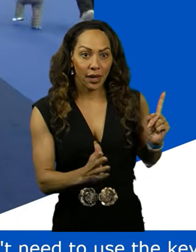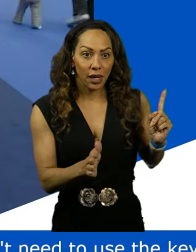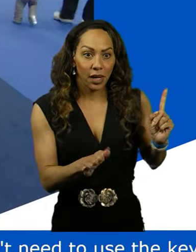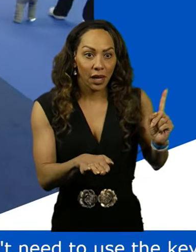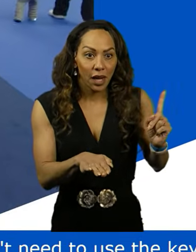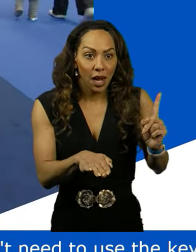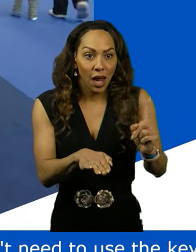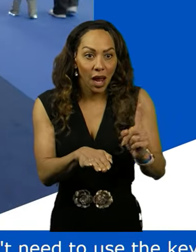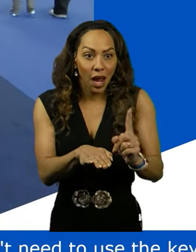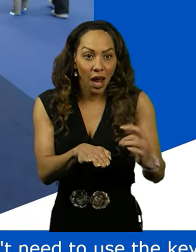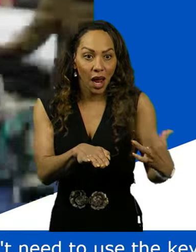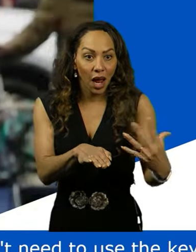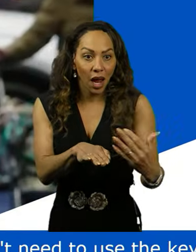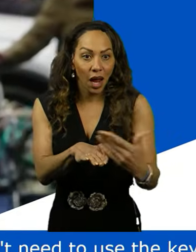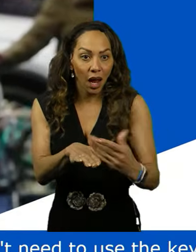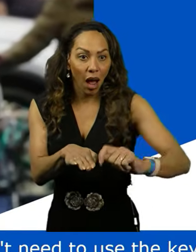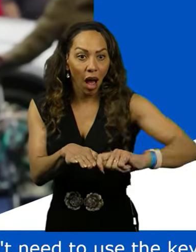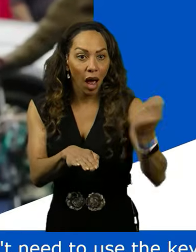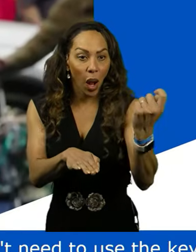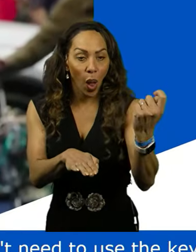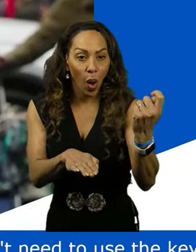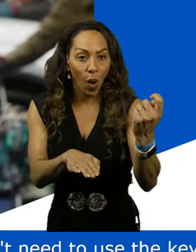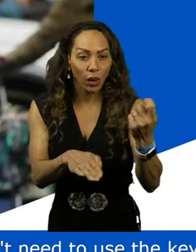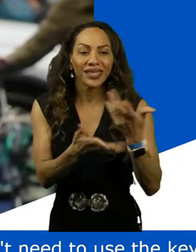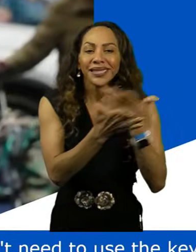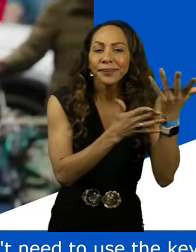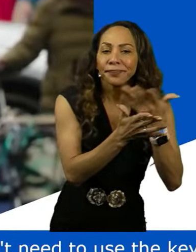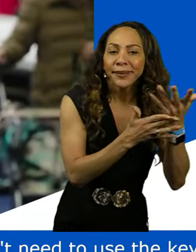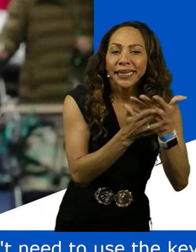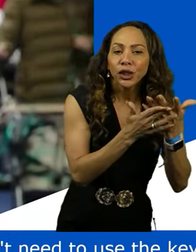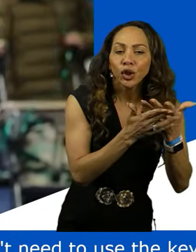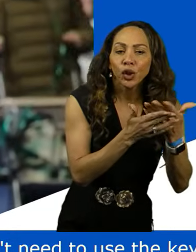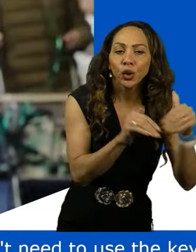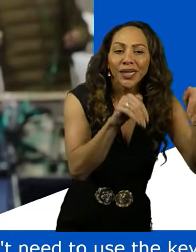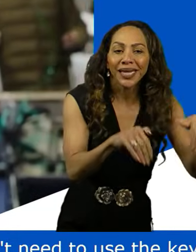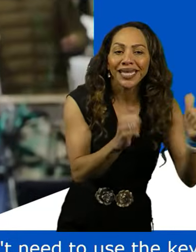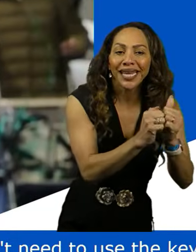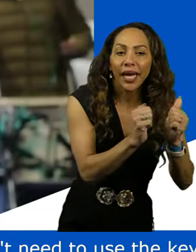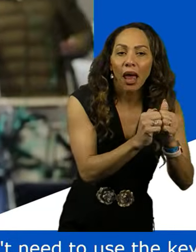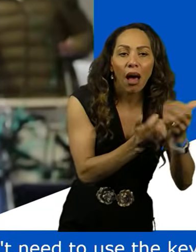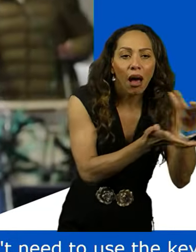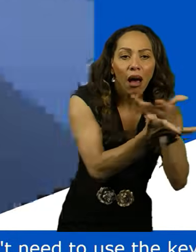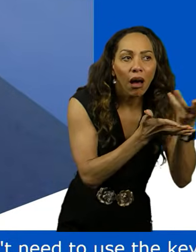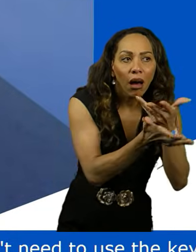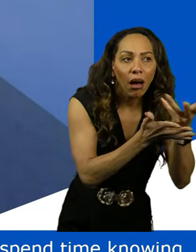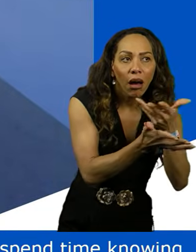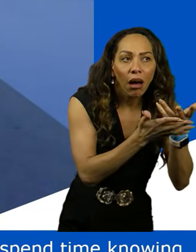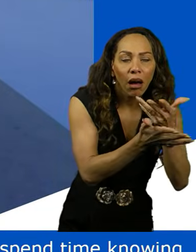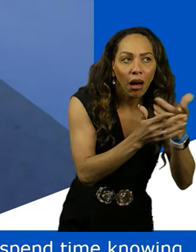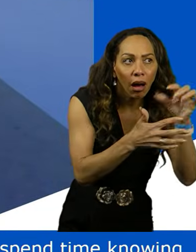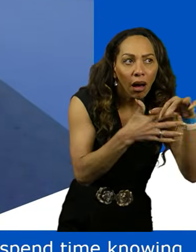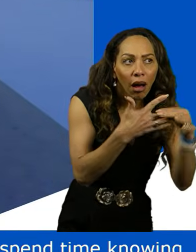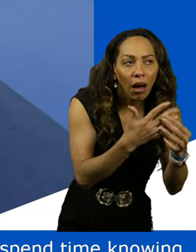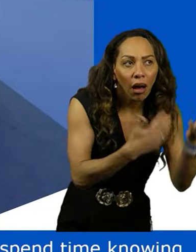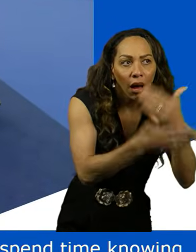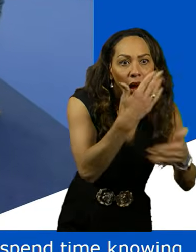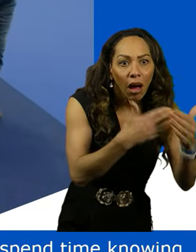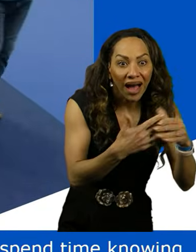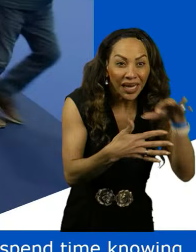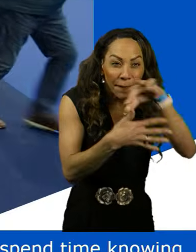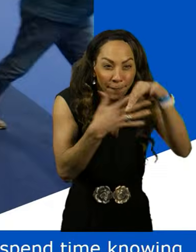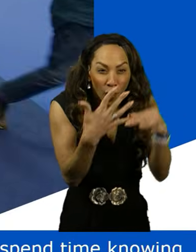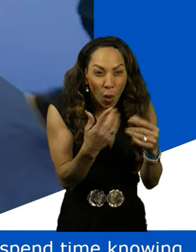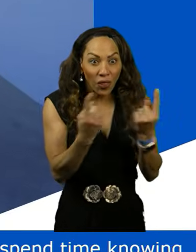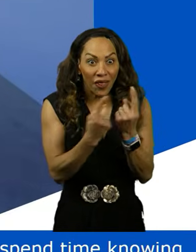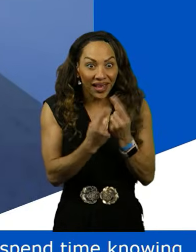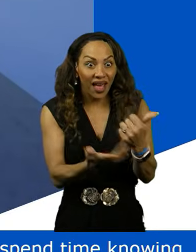speak to the dealer, spend time knowing exactly what each car has that you might not know about. It's the small features that can make such a